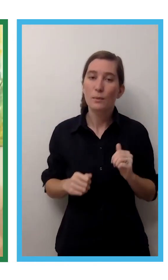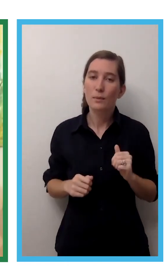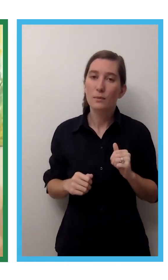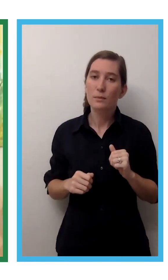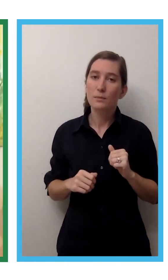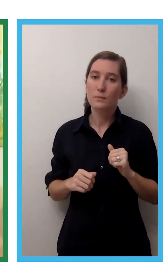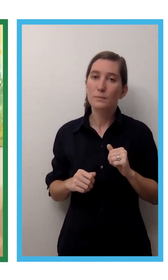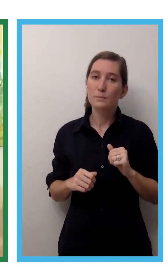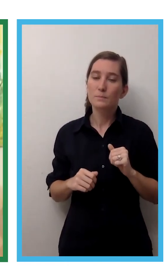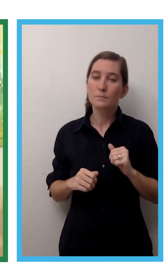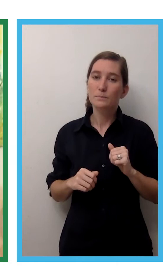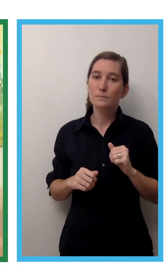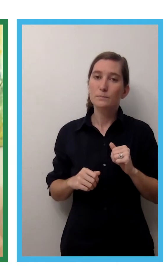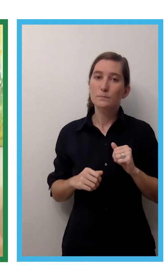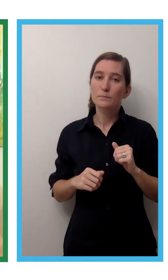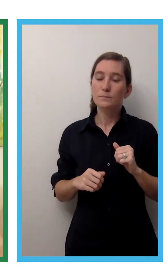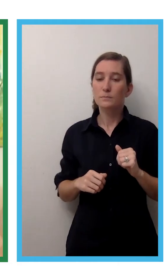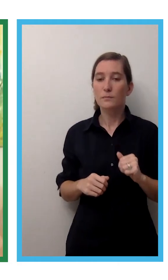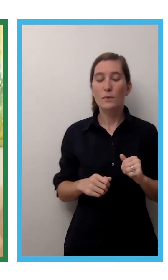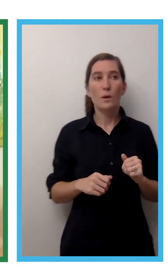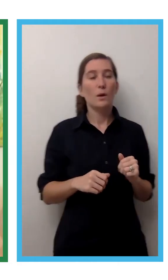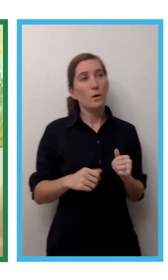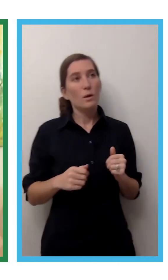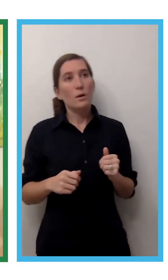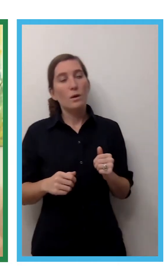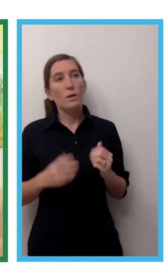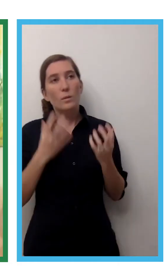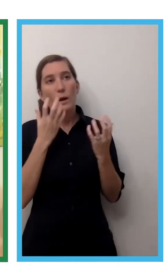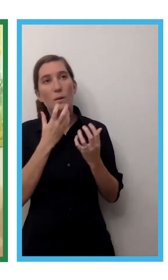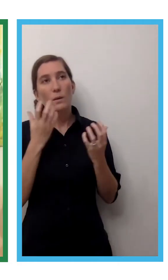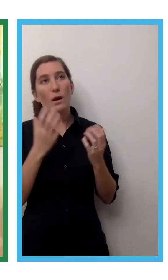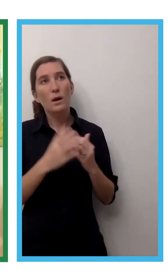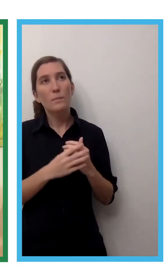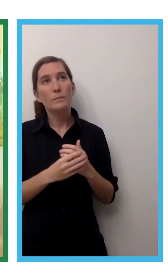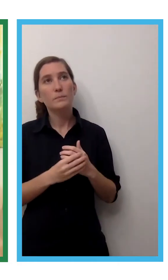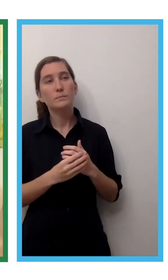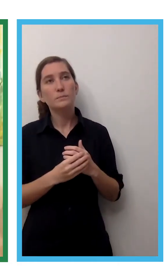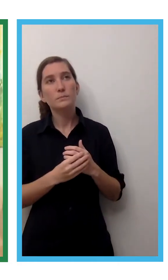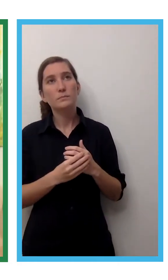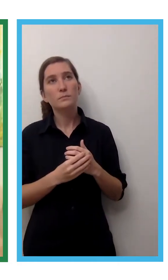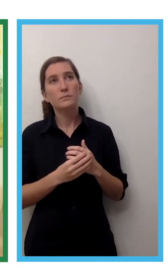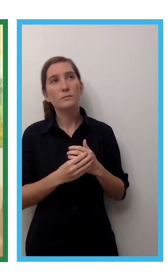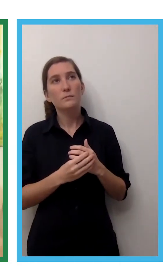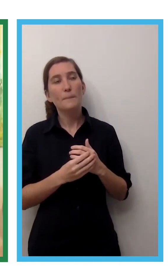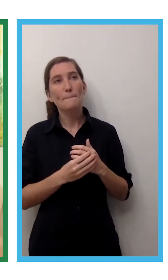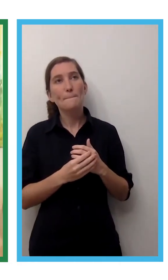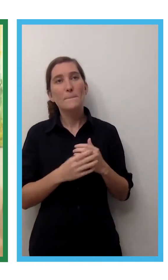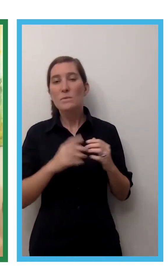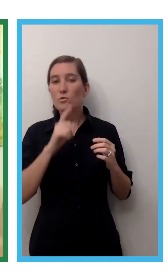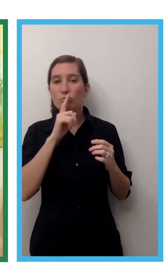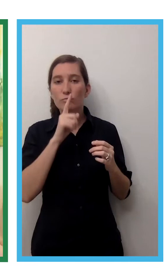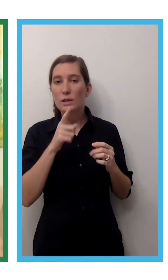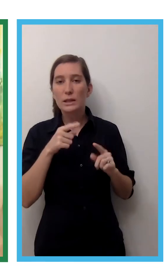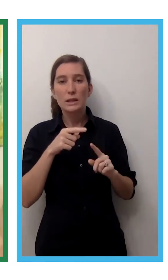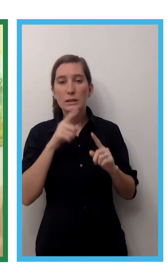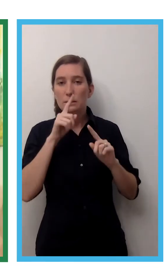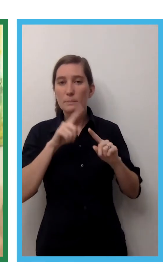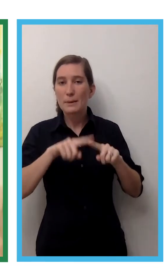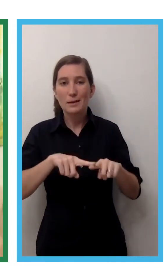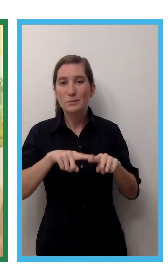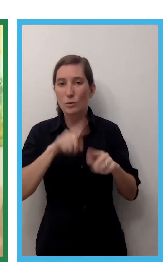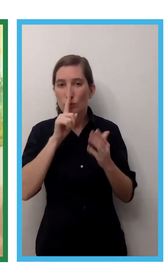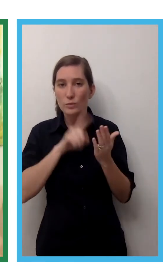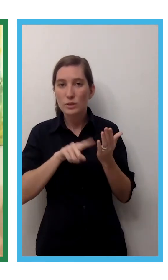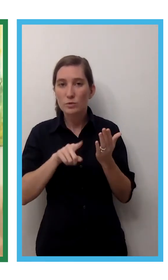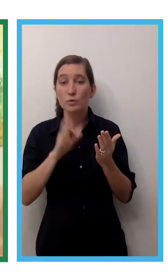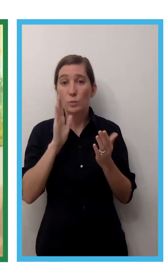you're researching and how, and what you're doing it for, there's going to be different steps. Now, I used to have